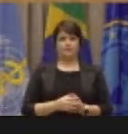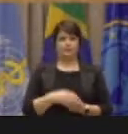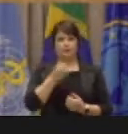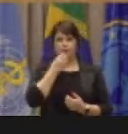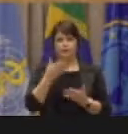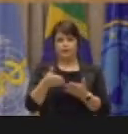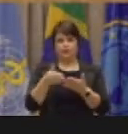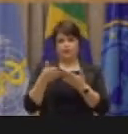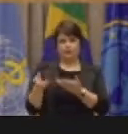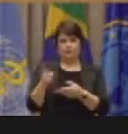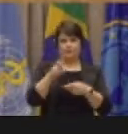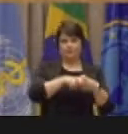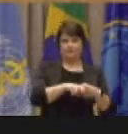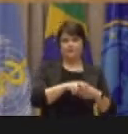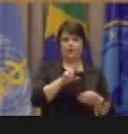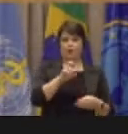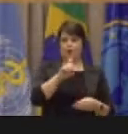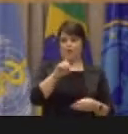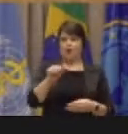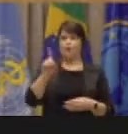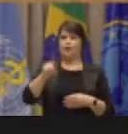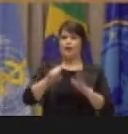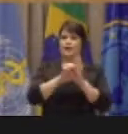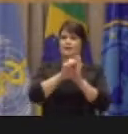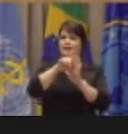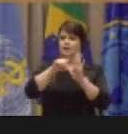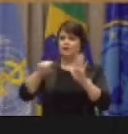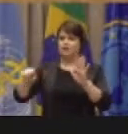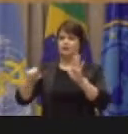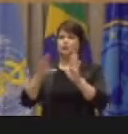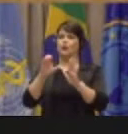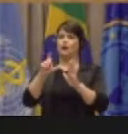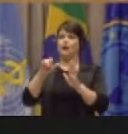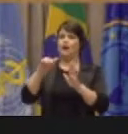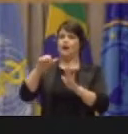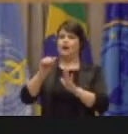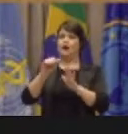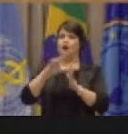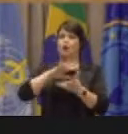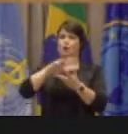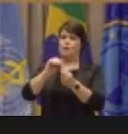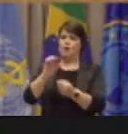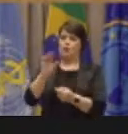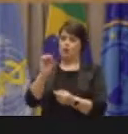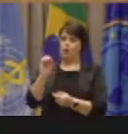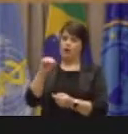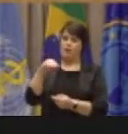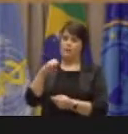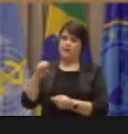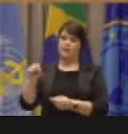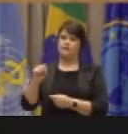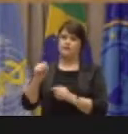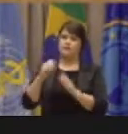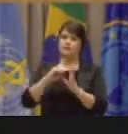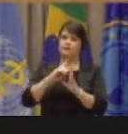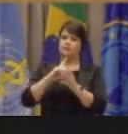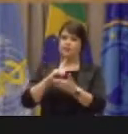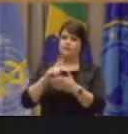this stage. Ronaldo Silva is statistician of the WHO Global Clinical